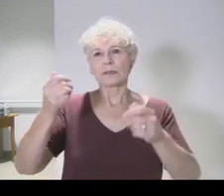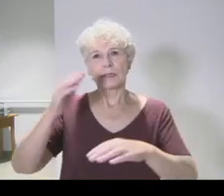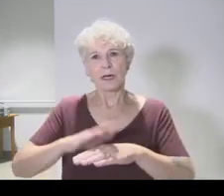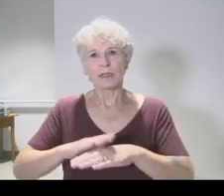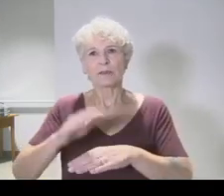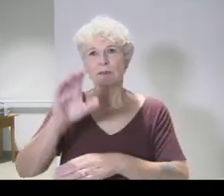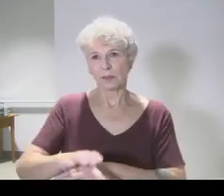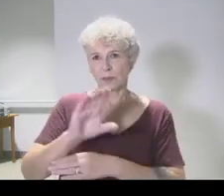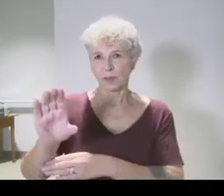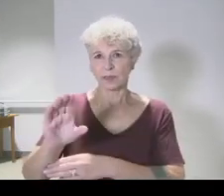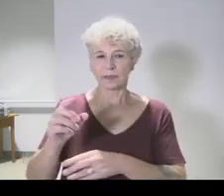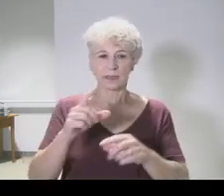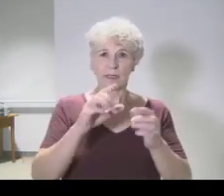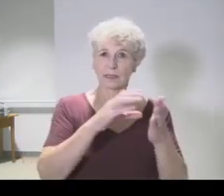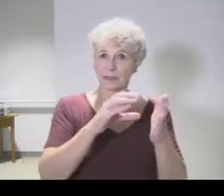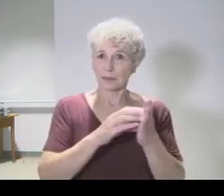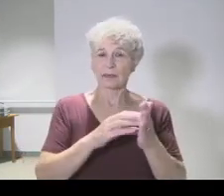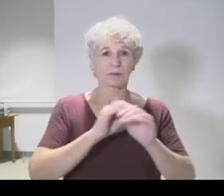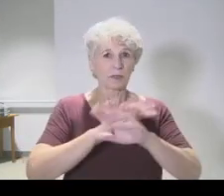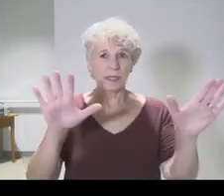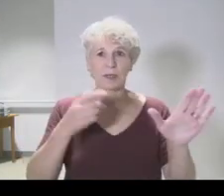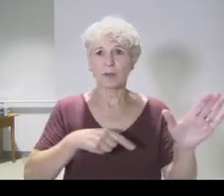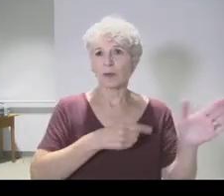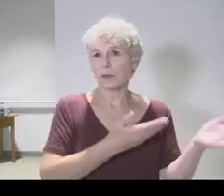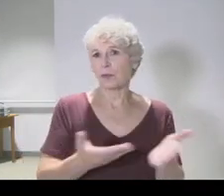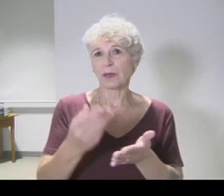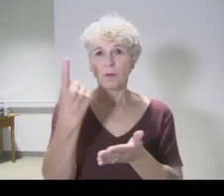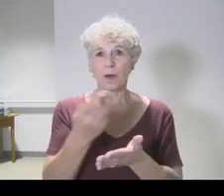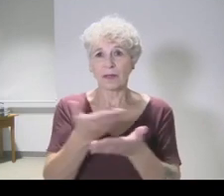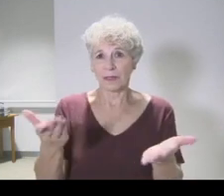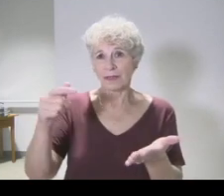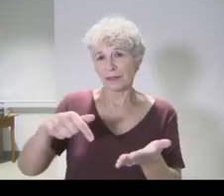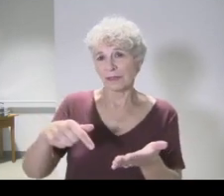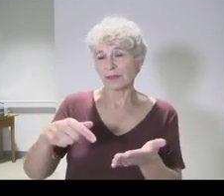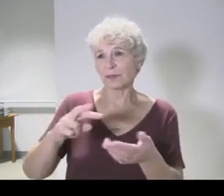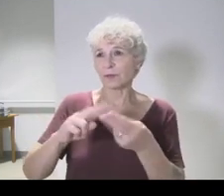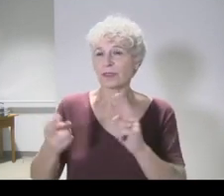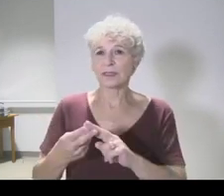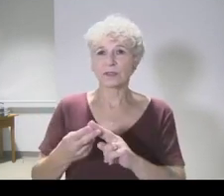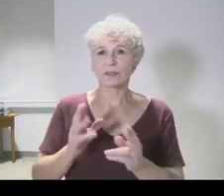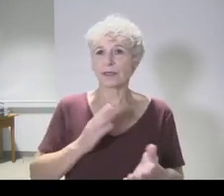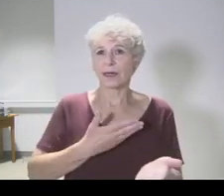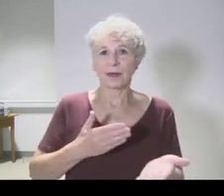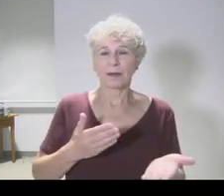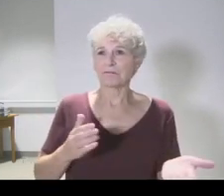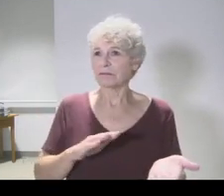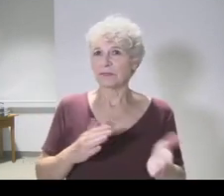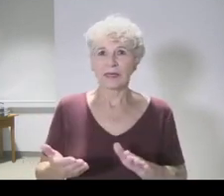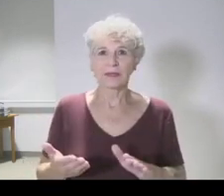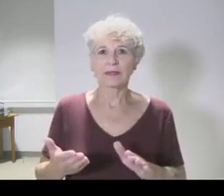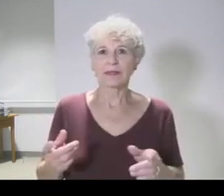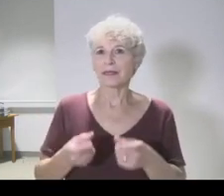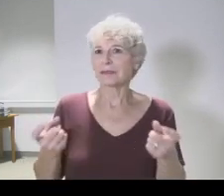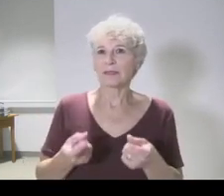This passage is very clear that we bring one thing to this relationship, the death in our sins. The one thing that we